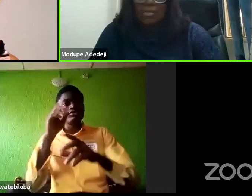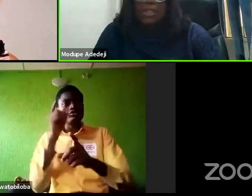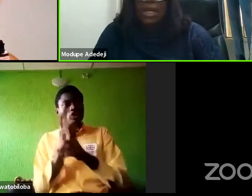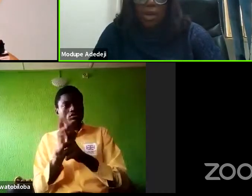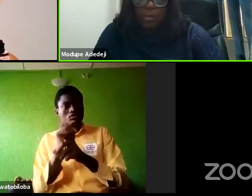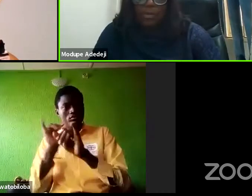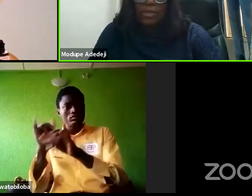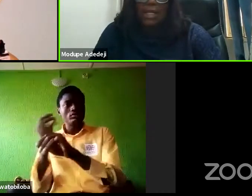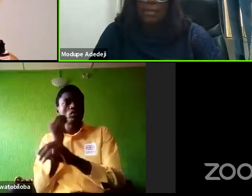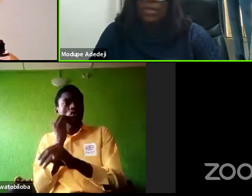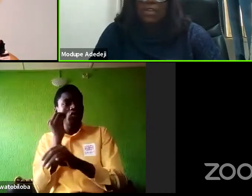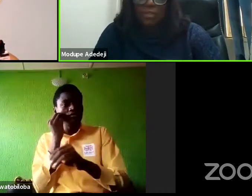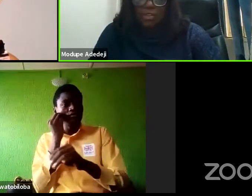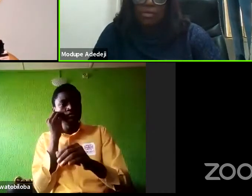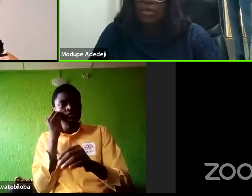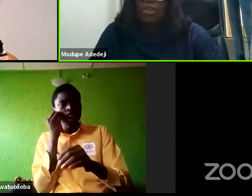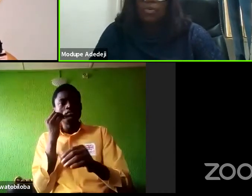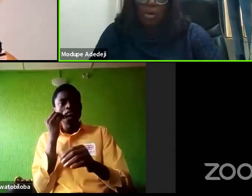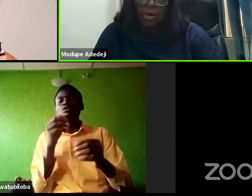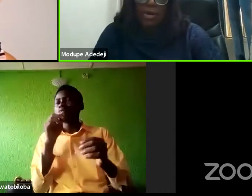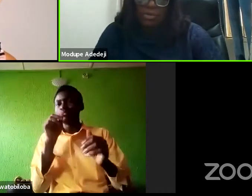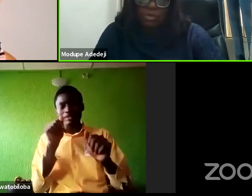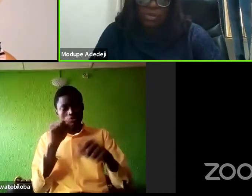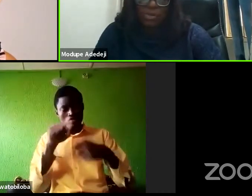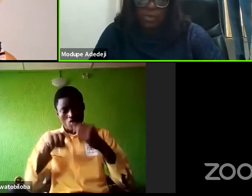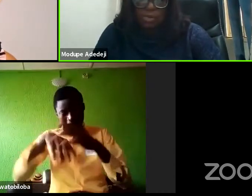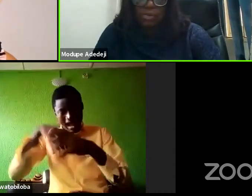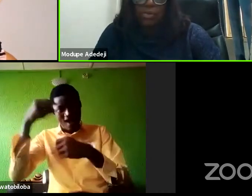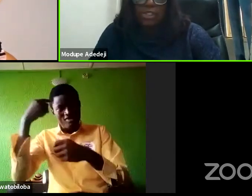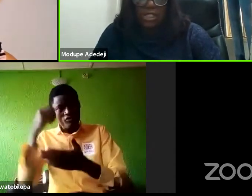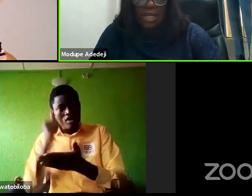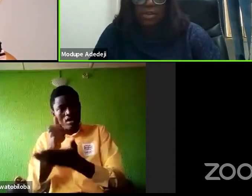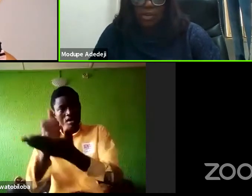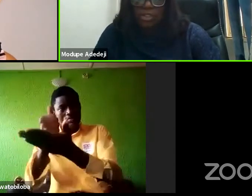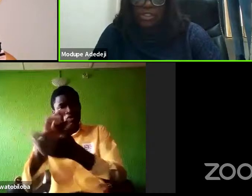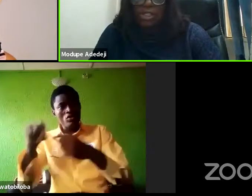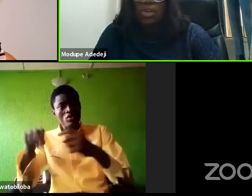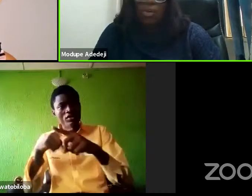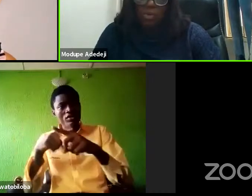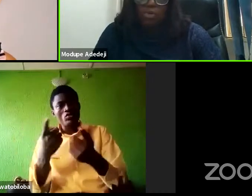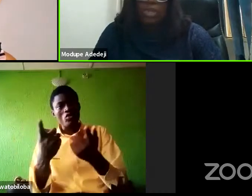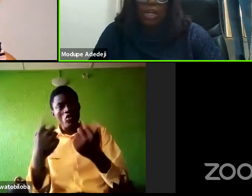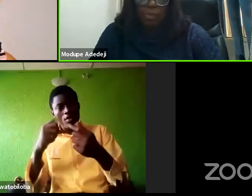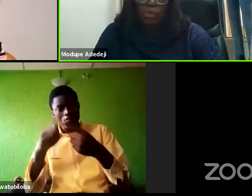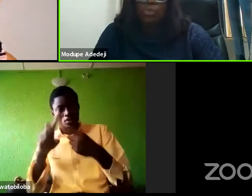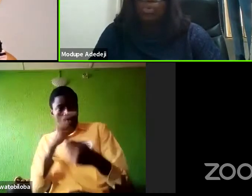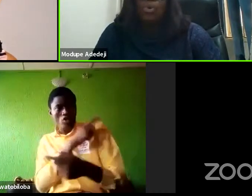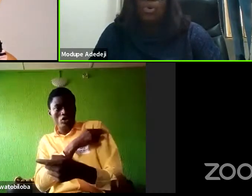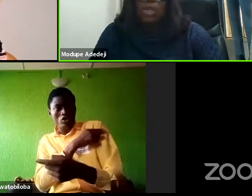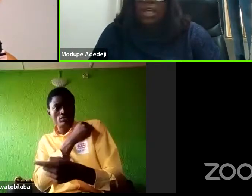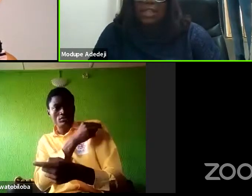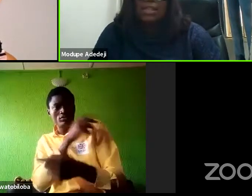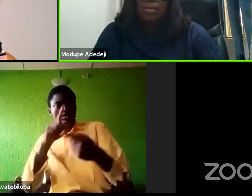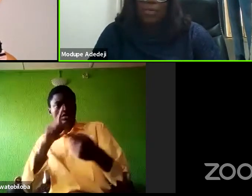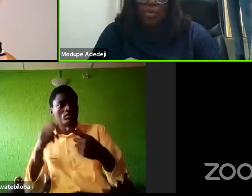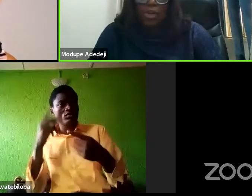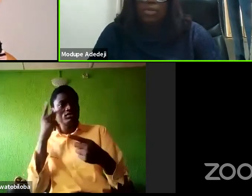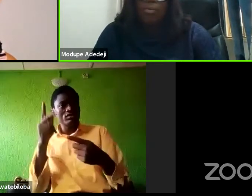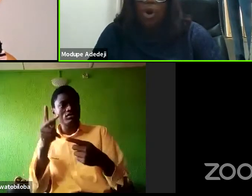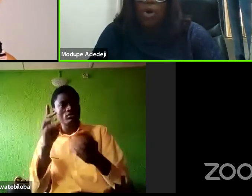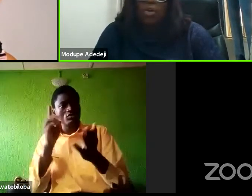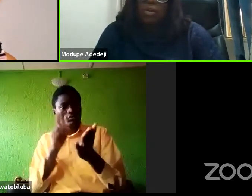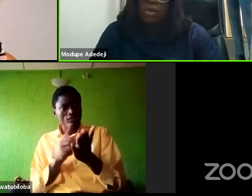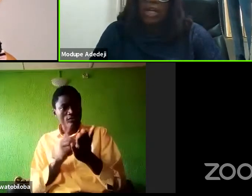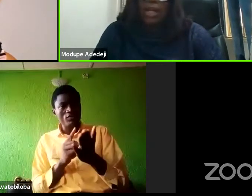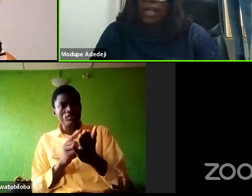There can be help that can be given when you come around to the hospital to see the psychologist. It could help you to get the